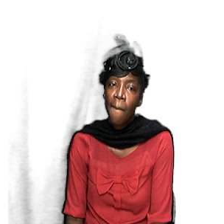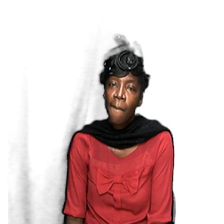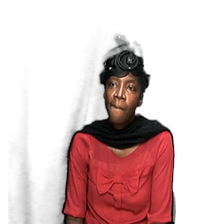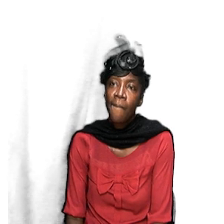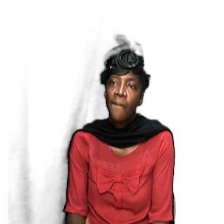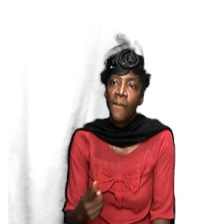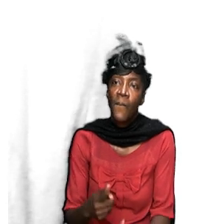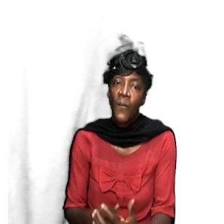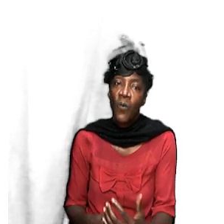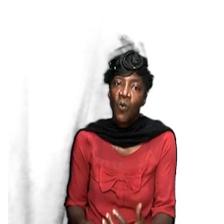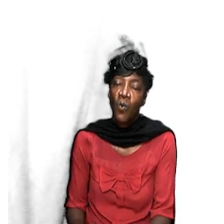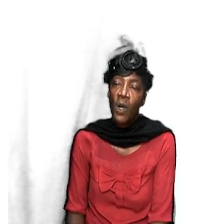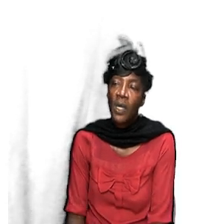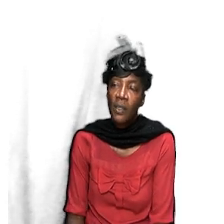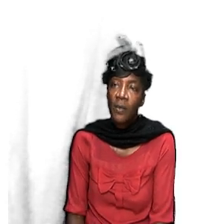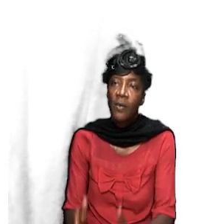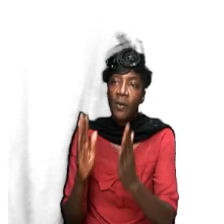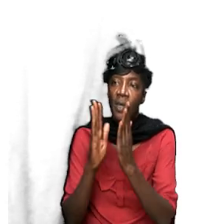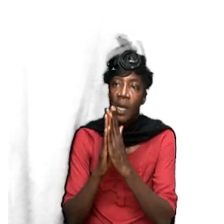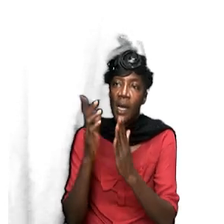So what is it that we should ask for?